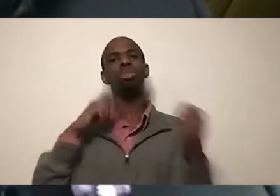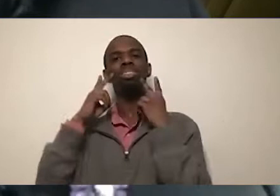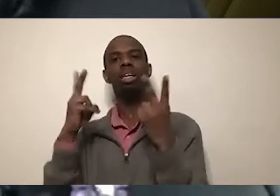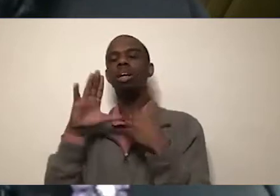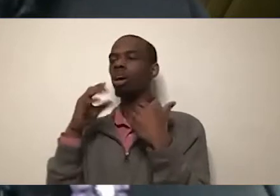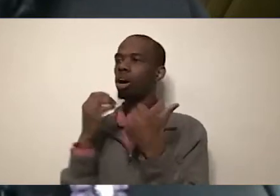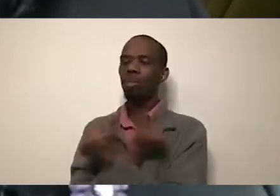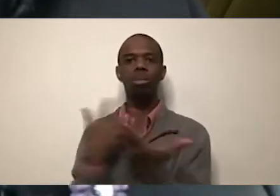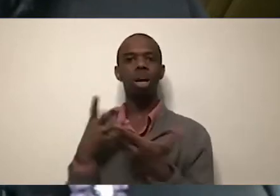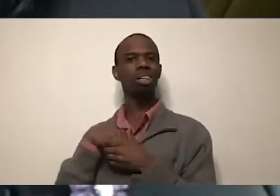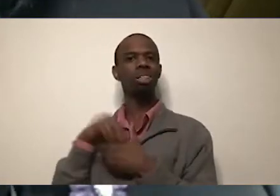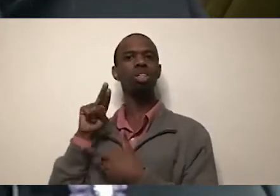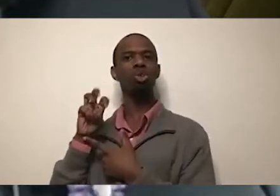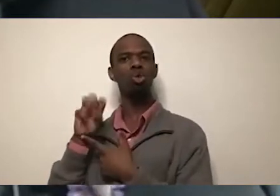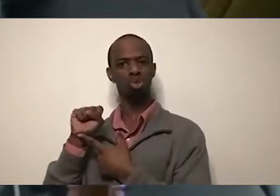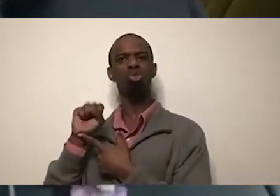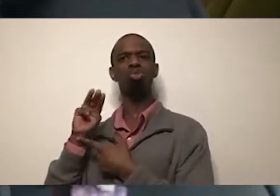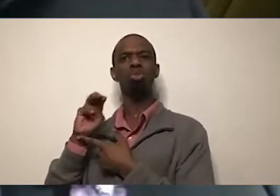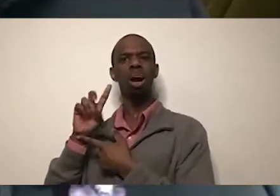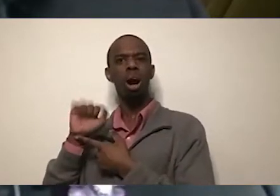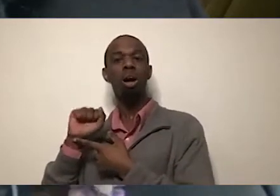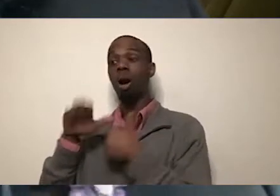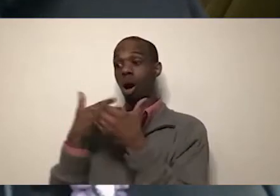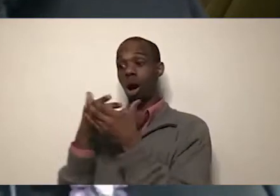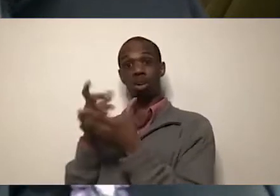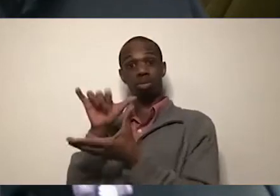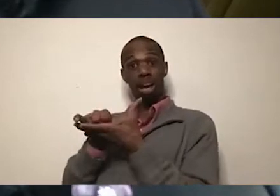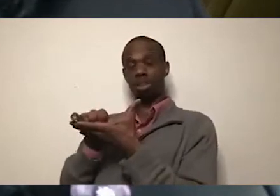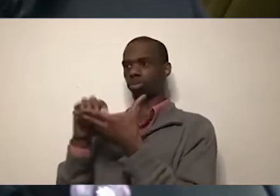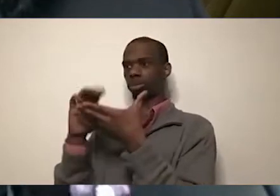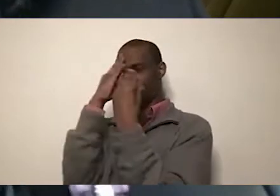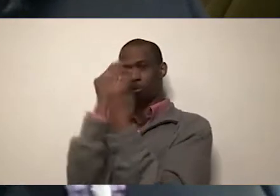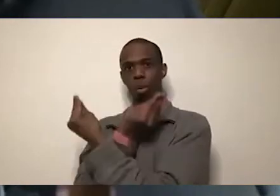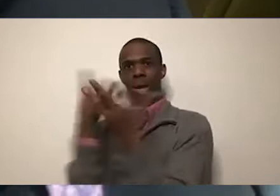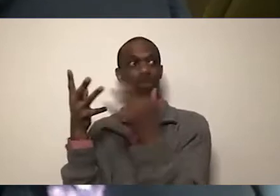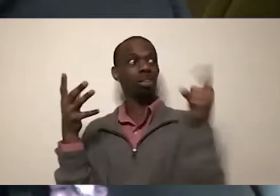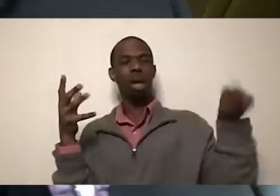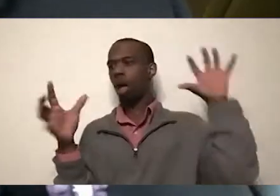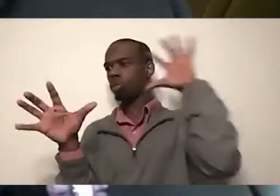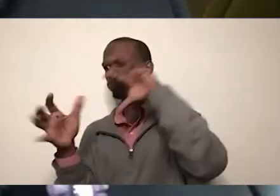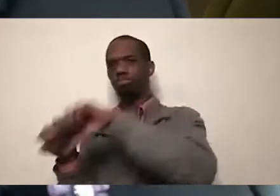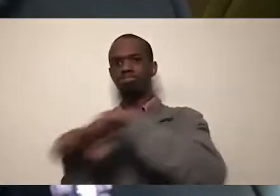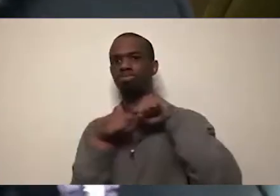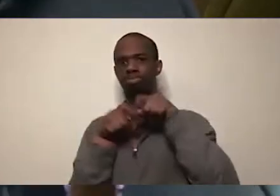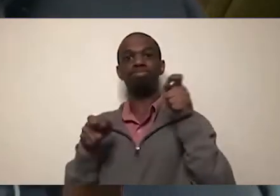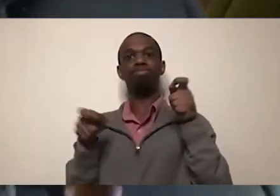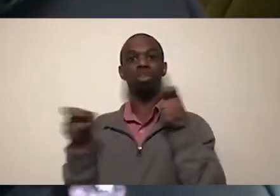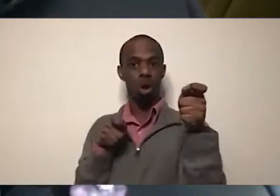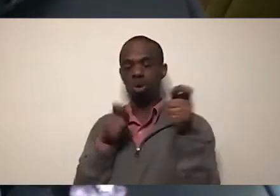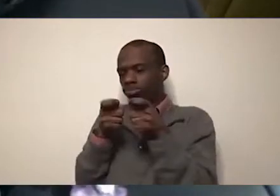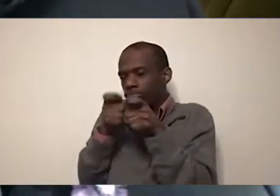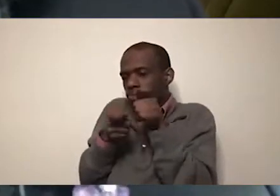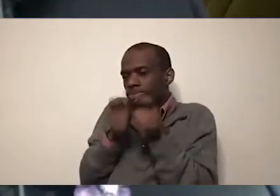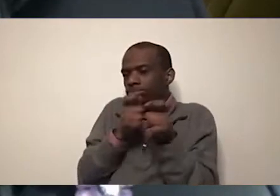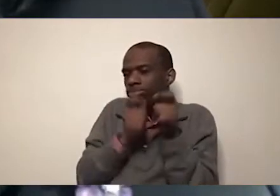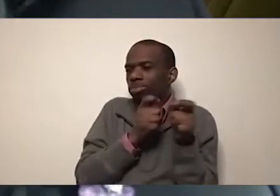the systems that we embrace tend to be either soft-pedaled or mischaracterized as economic or completely